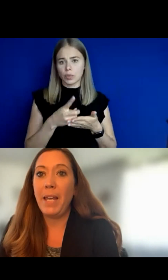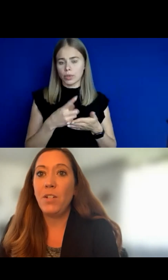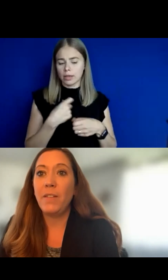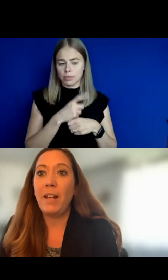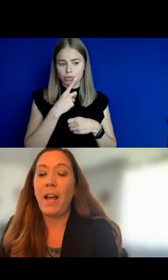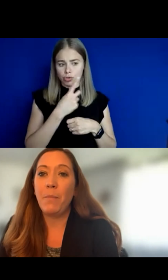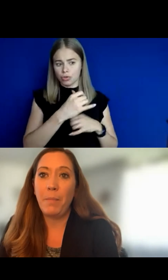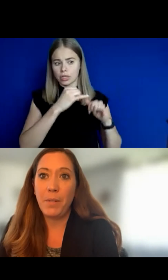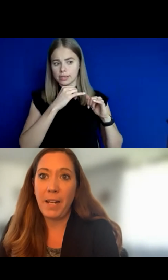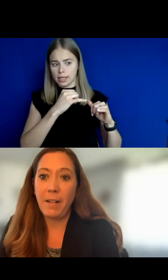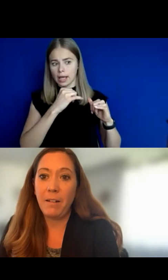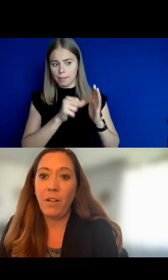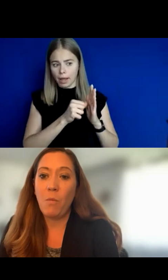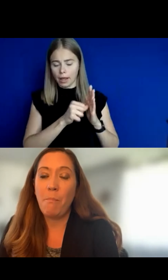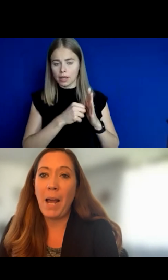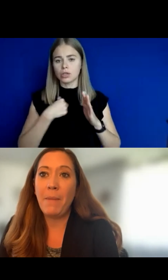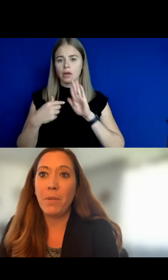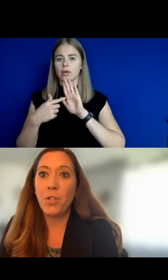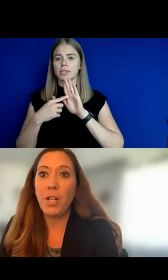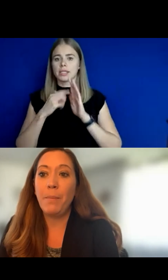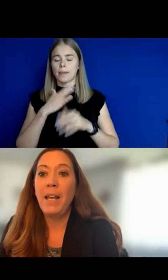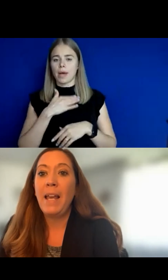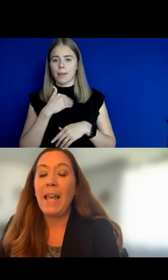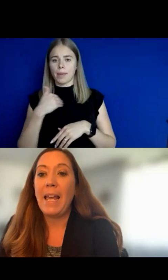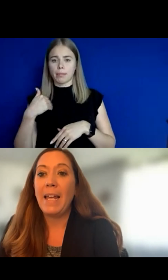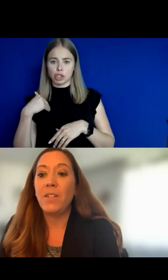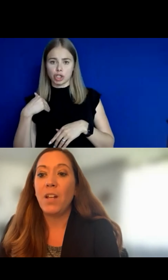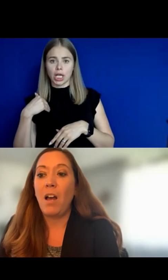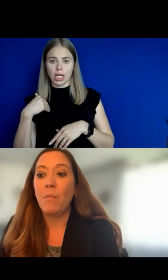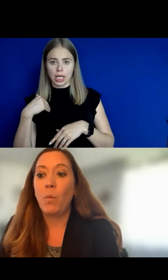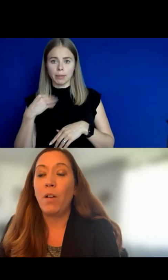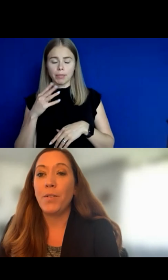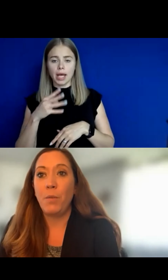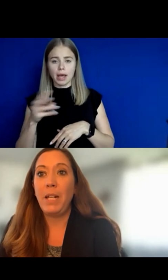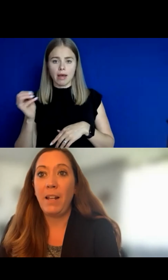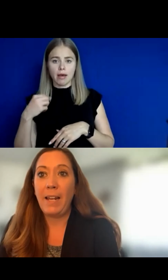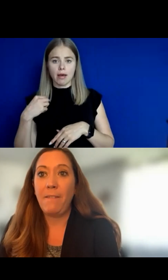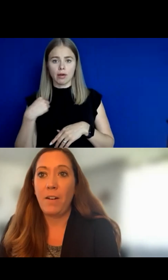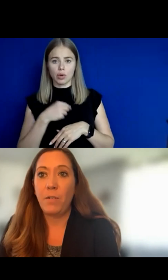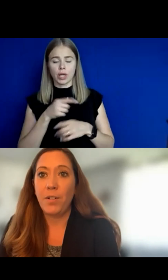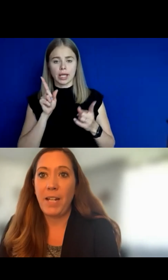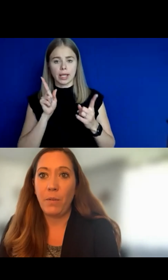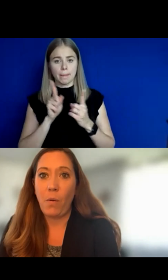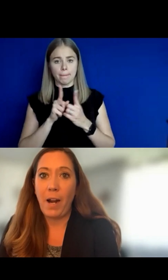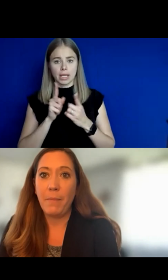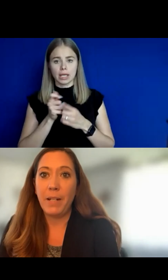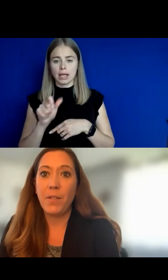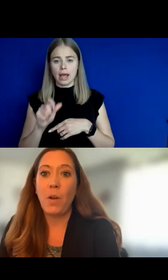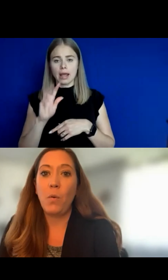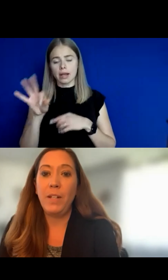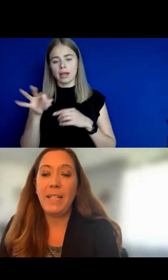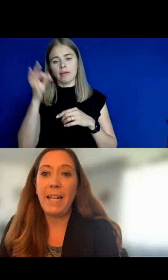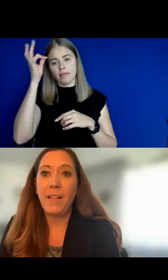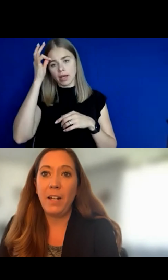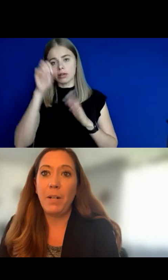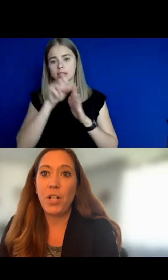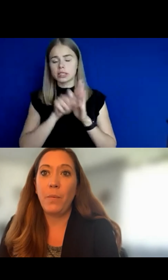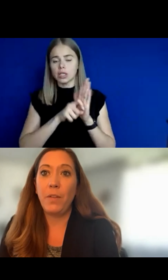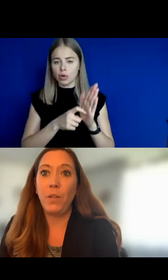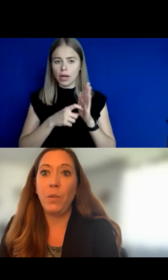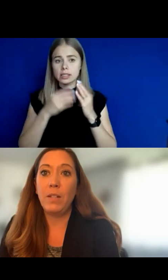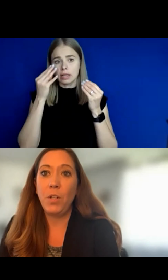same page and that I'm representing, my membership. And we're also meeting any federal or state requirements. So the data that I'm